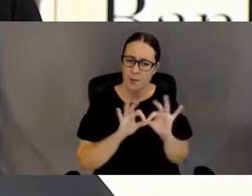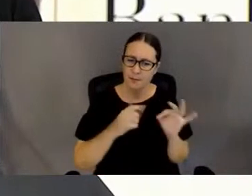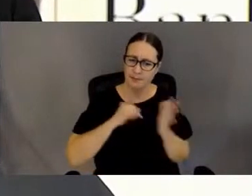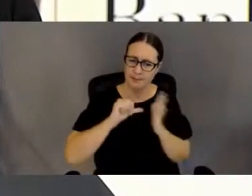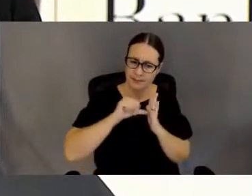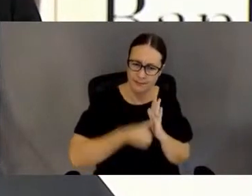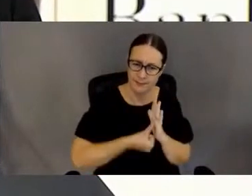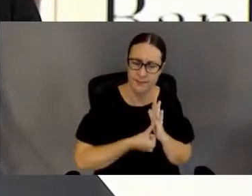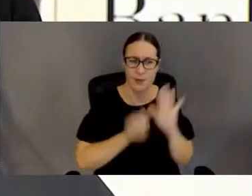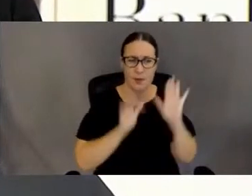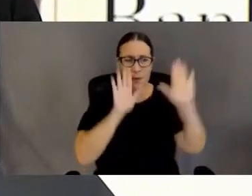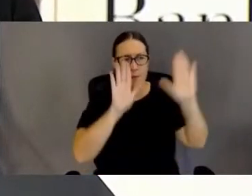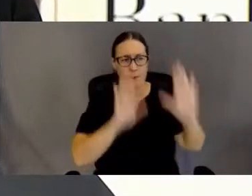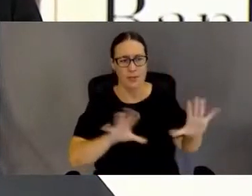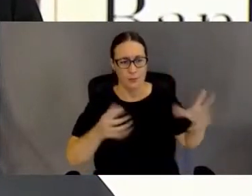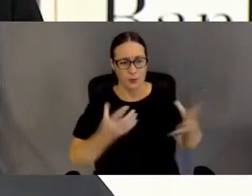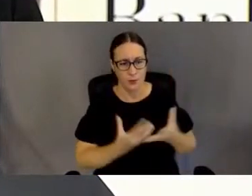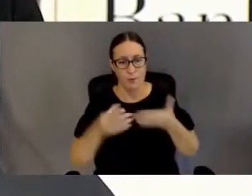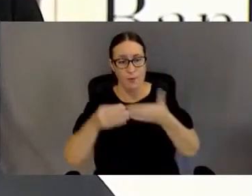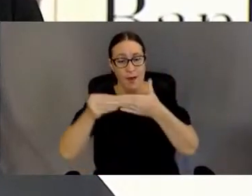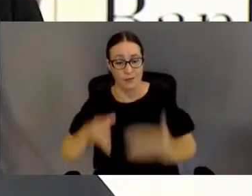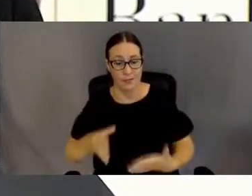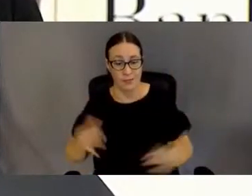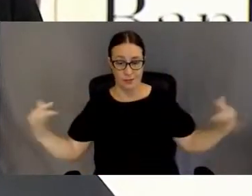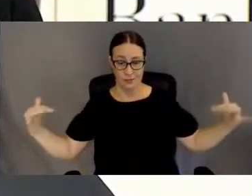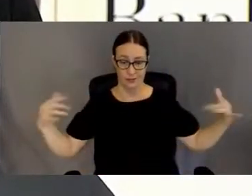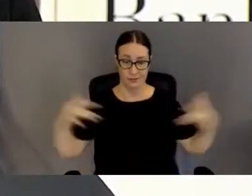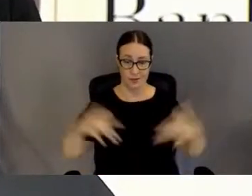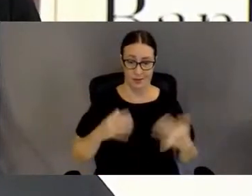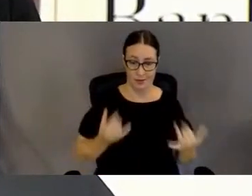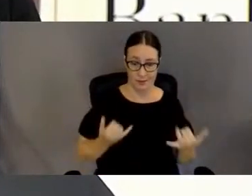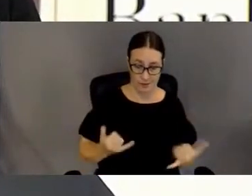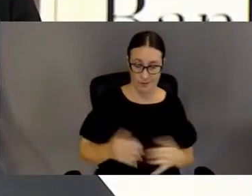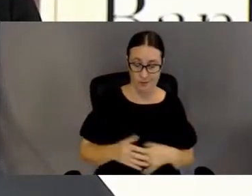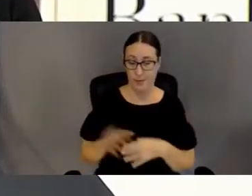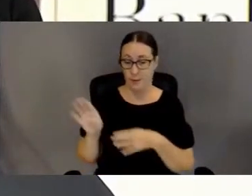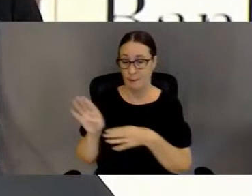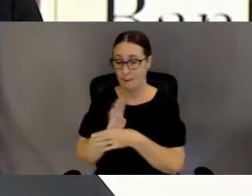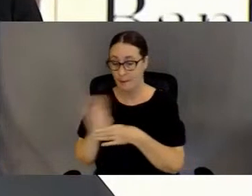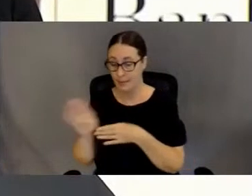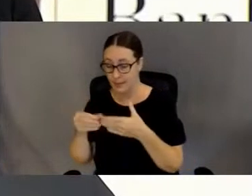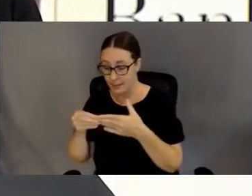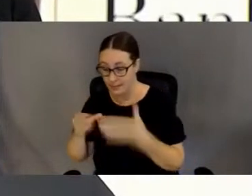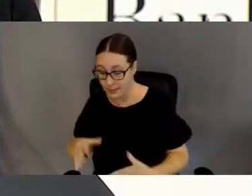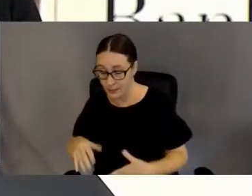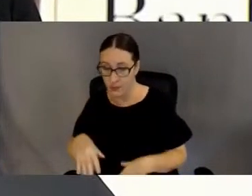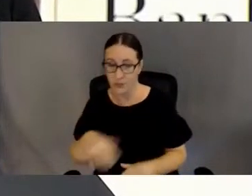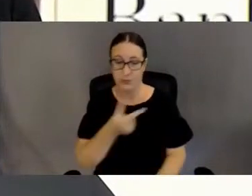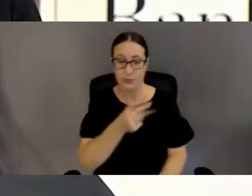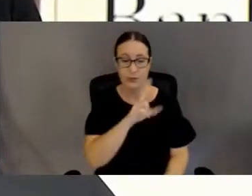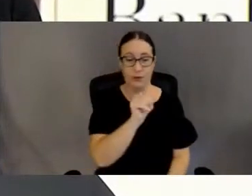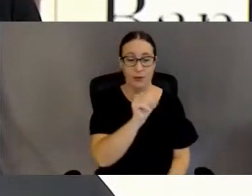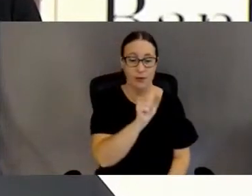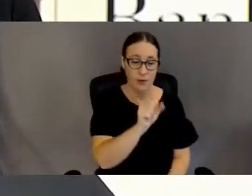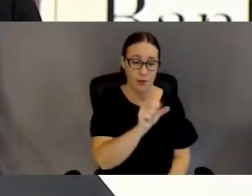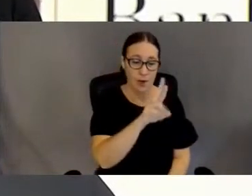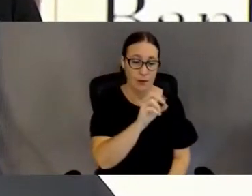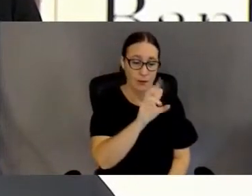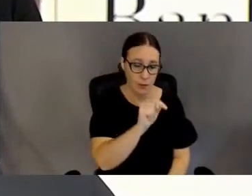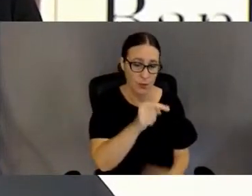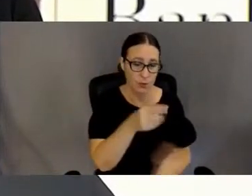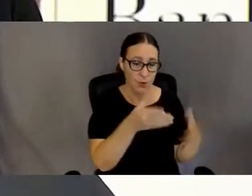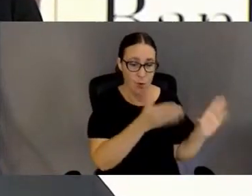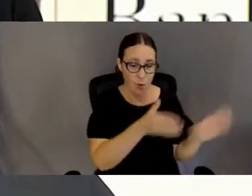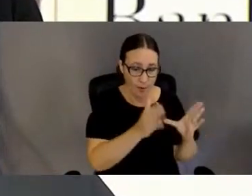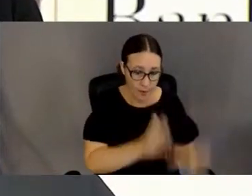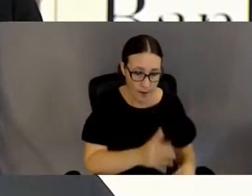group of leaders gathered here today. From business leaders to grassroots organizers, from mayors to members of